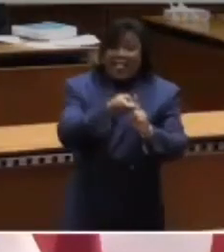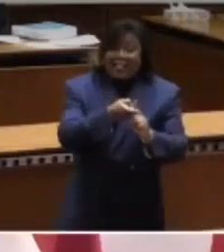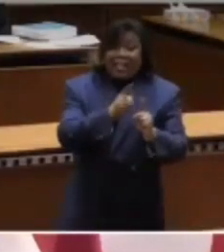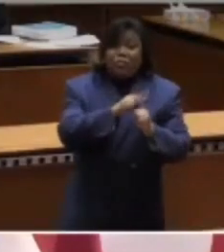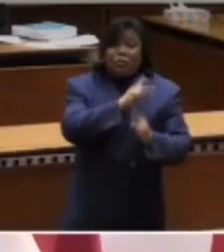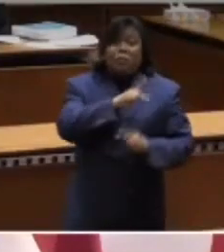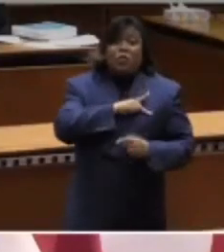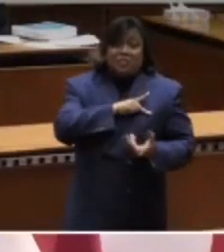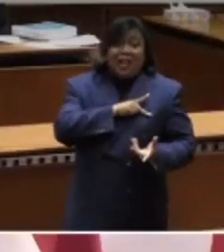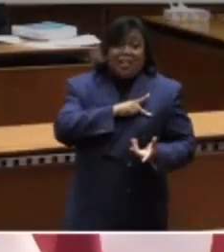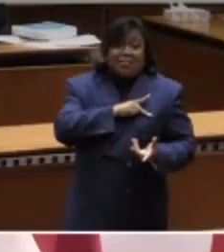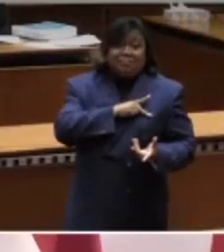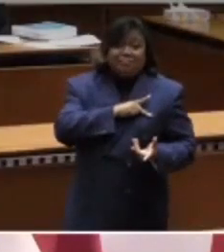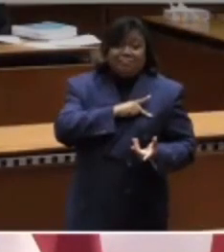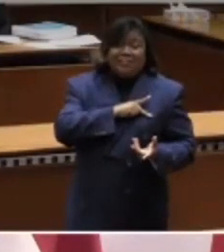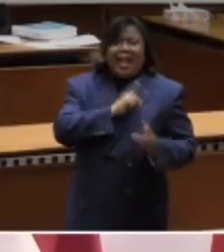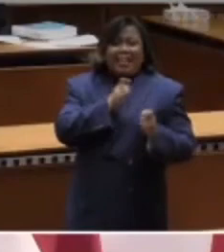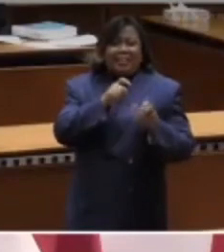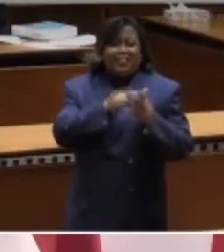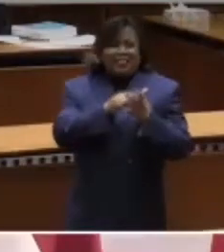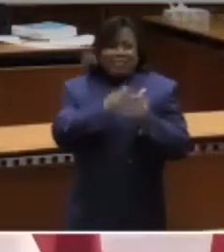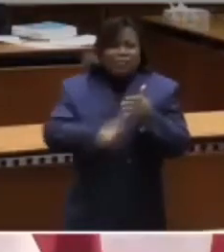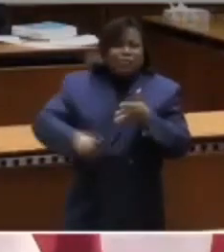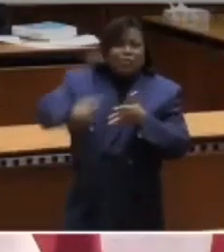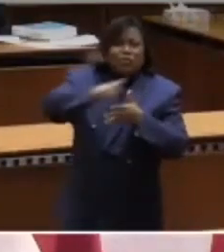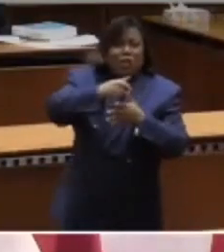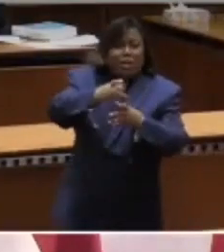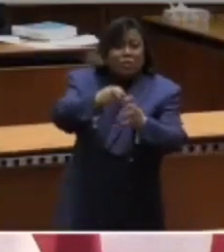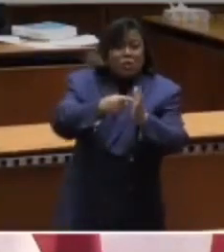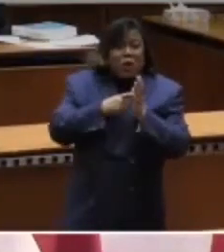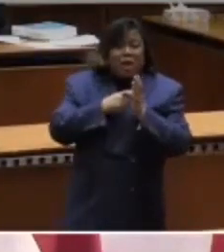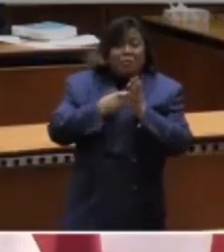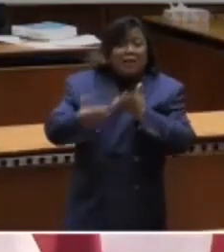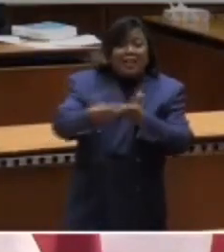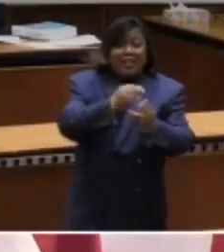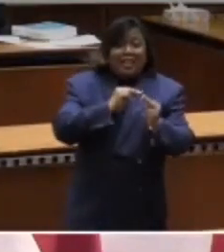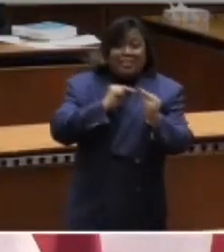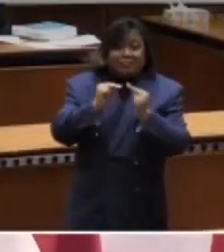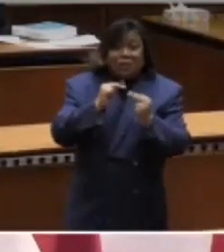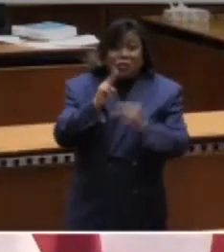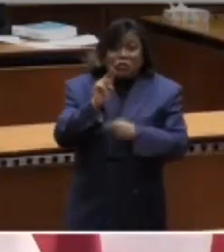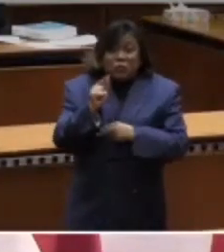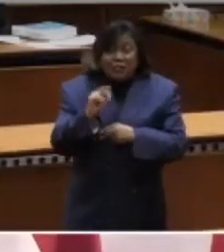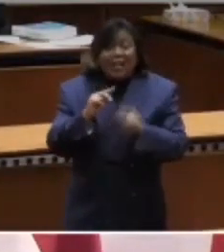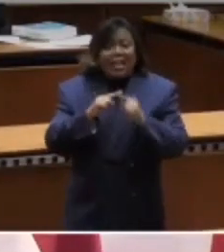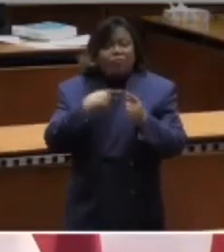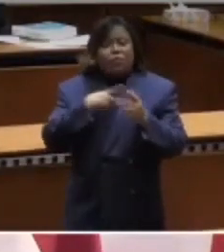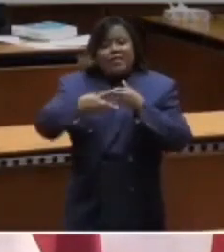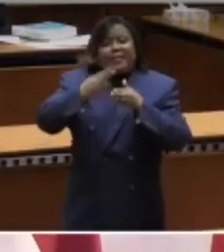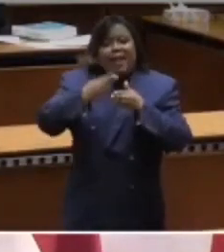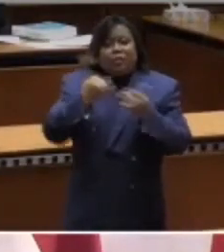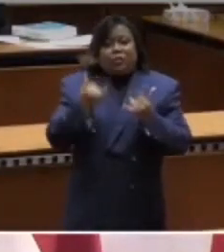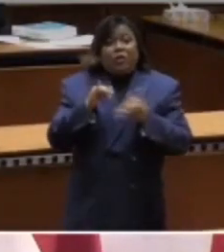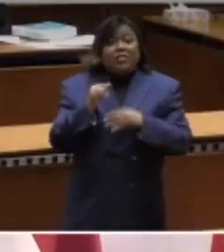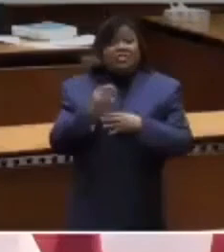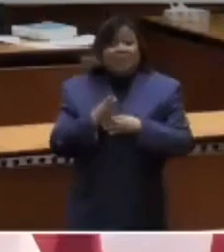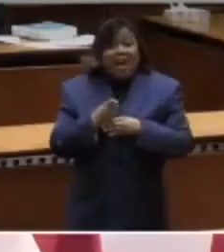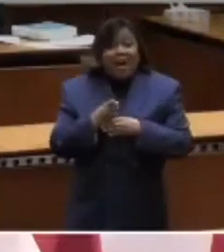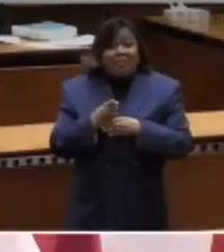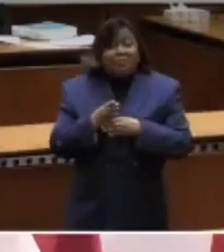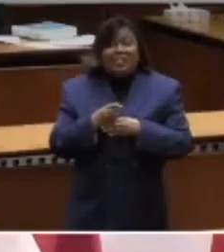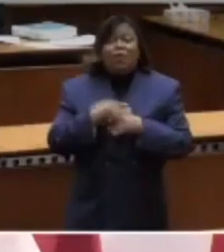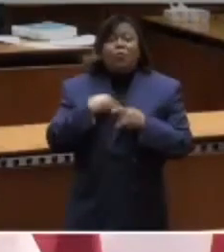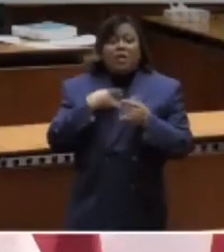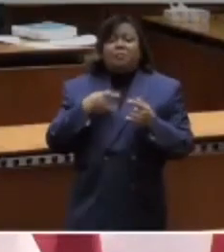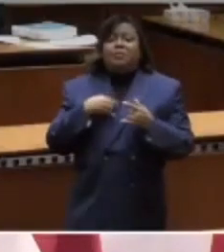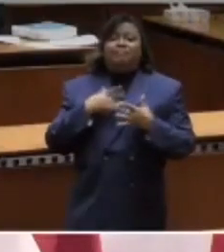to personnel. And given the seniority requirements of the collective bargaining agreements, if we cut current jobs, we